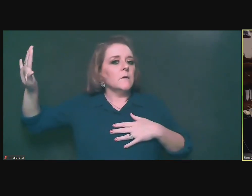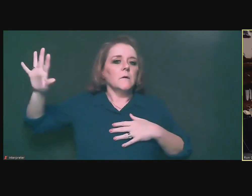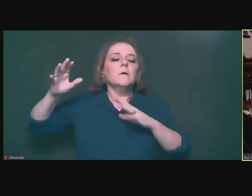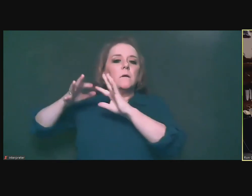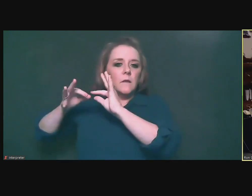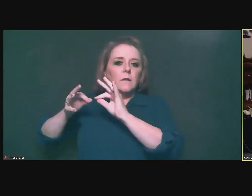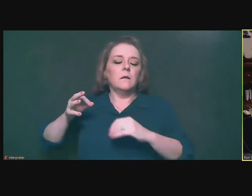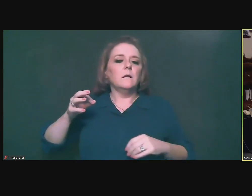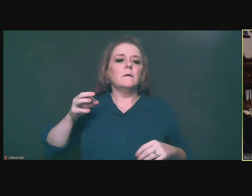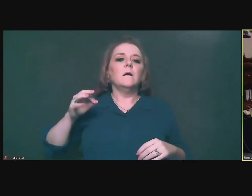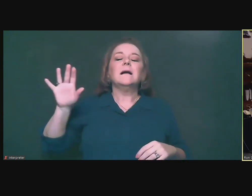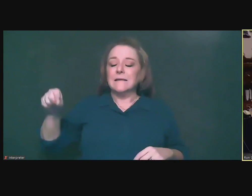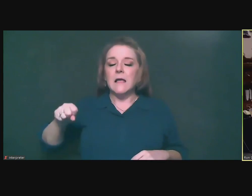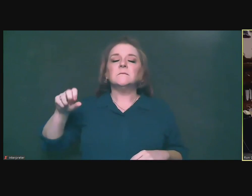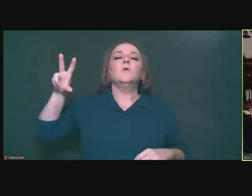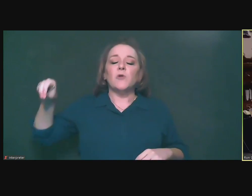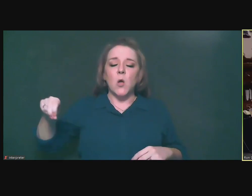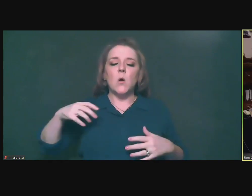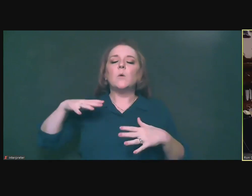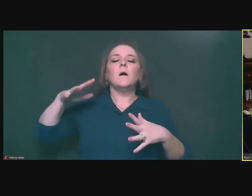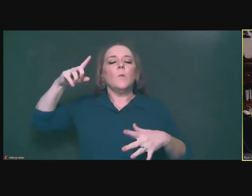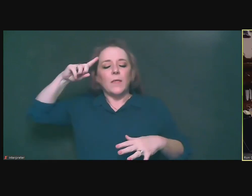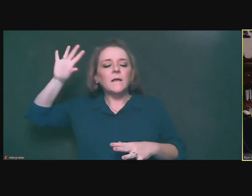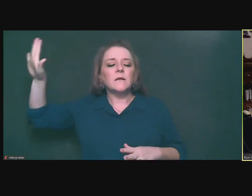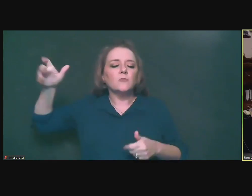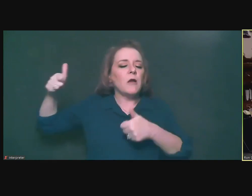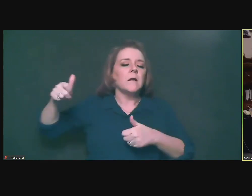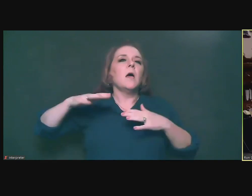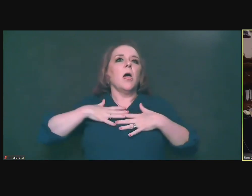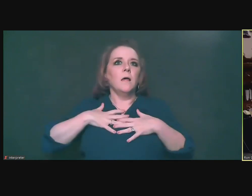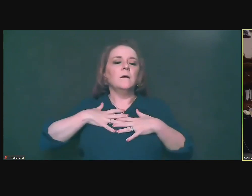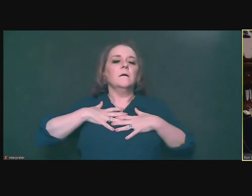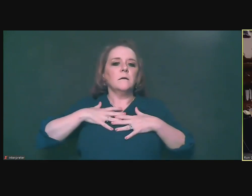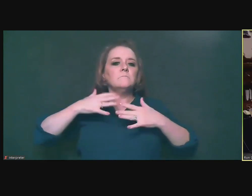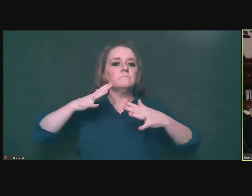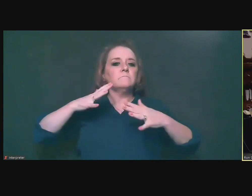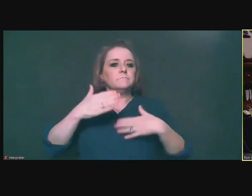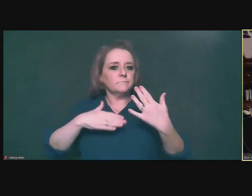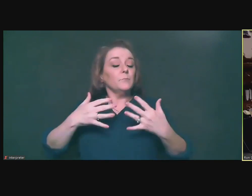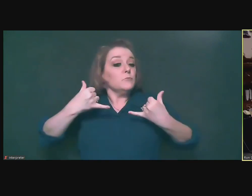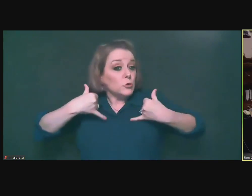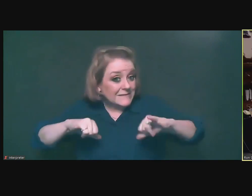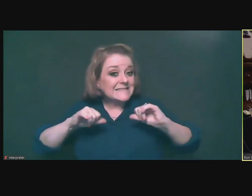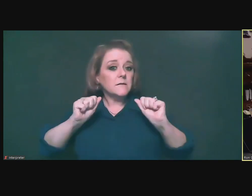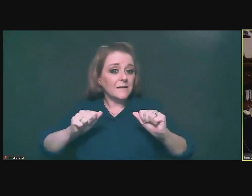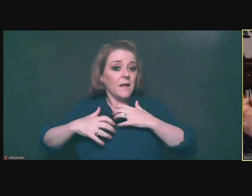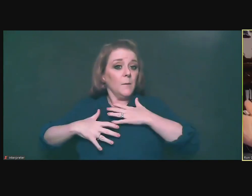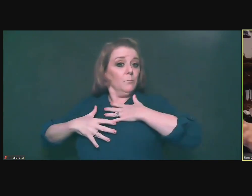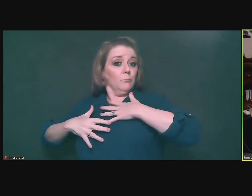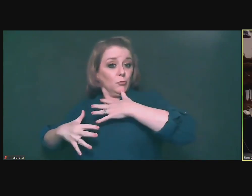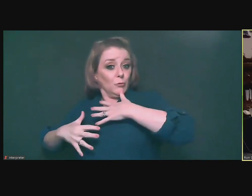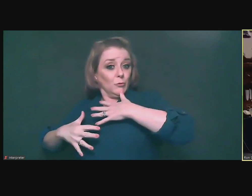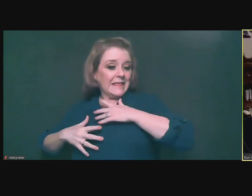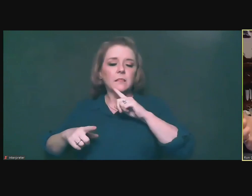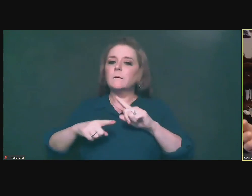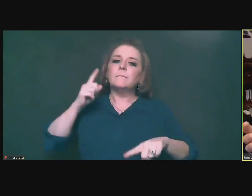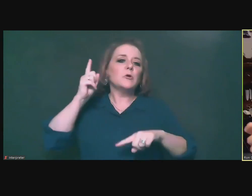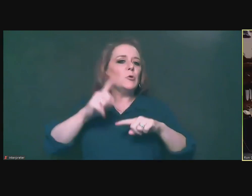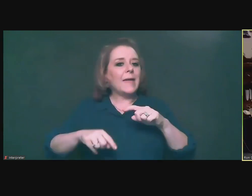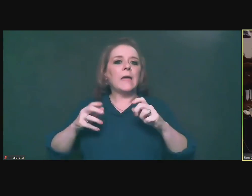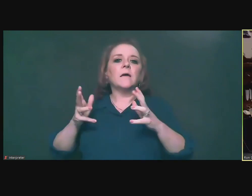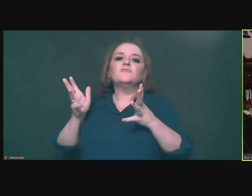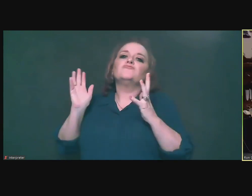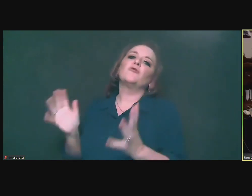4 words. Yes, no, oh, I think that's great. Or yeah, let's do this. But you don't have the